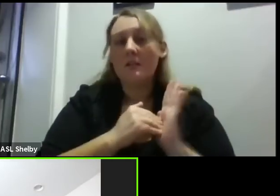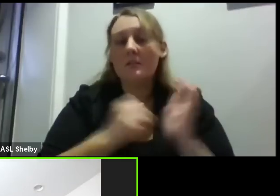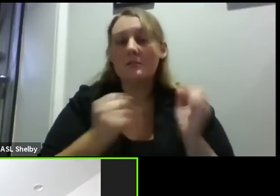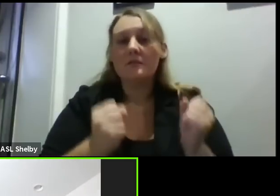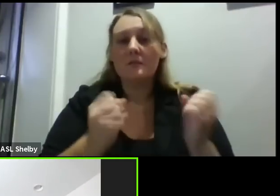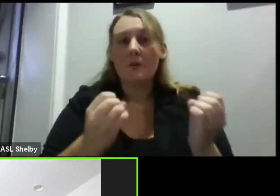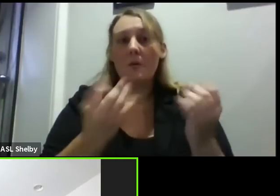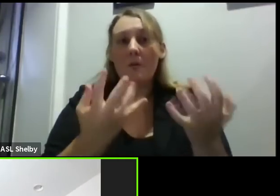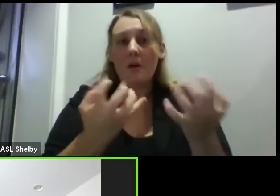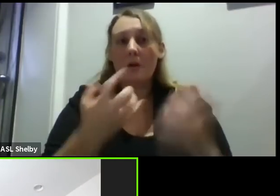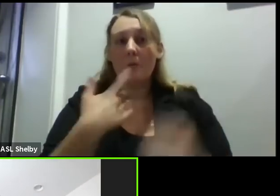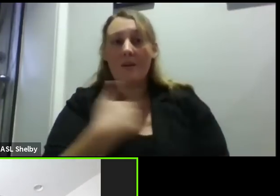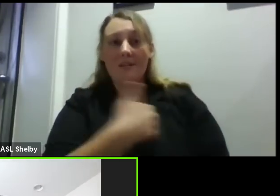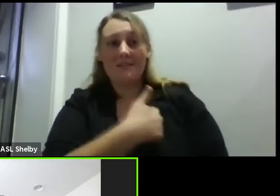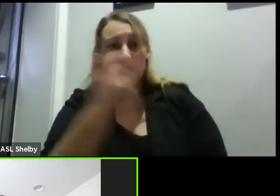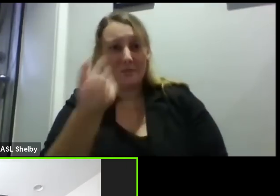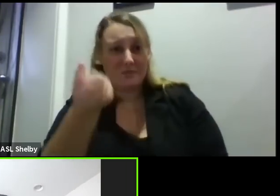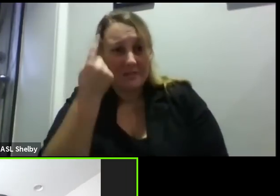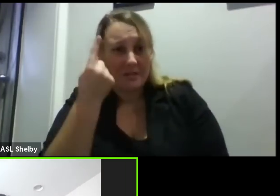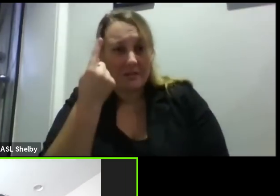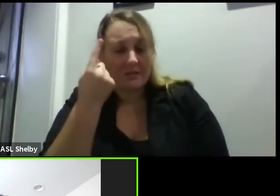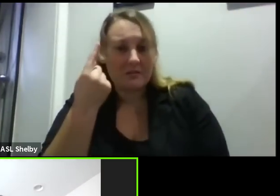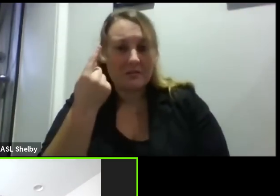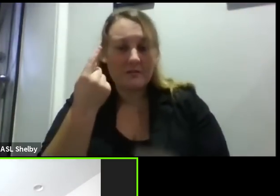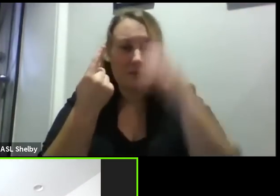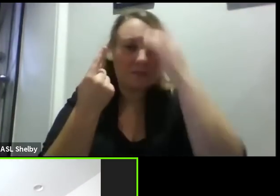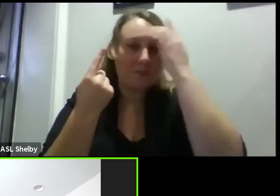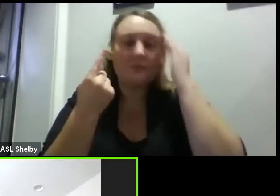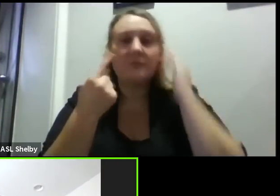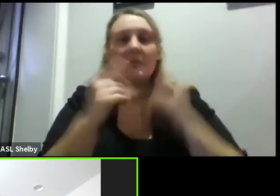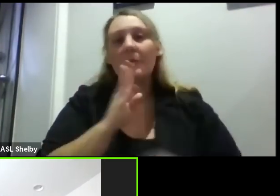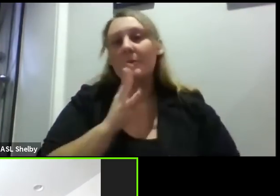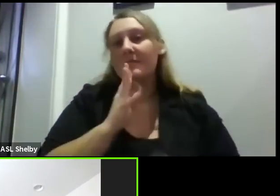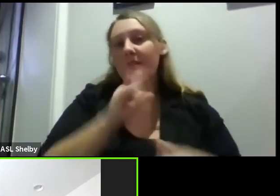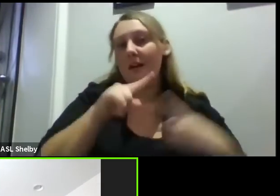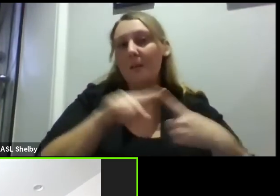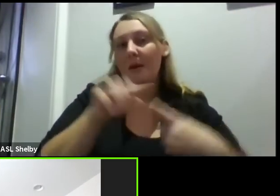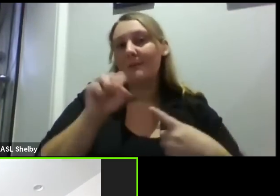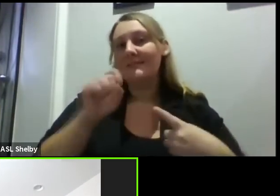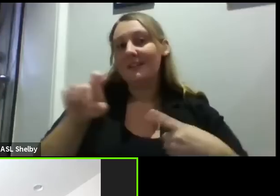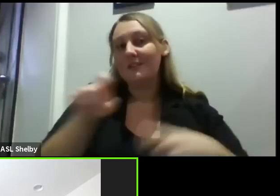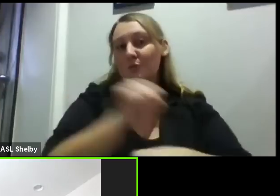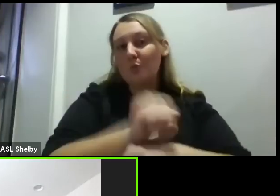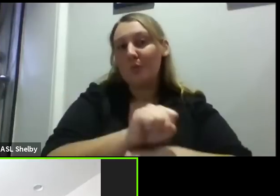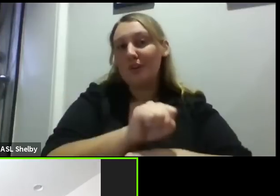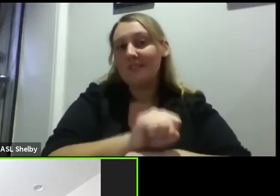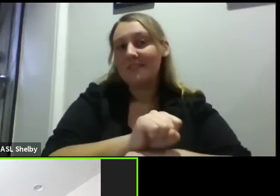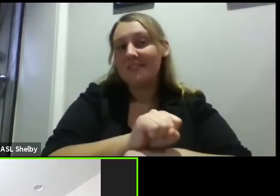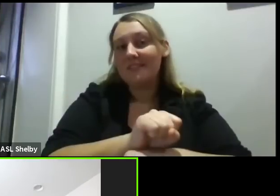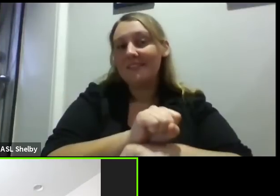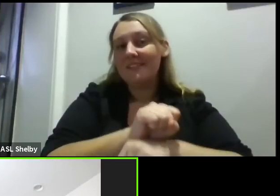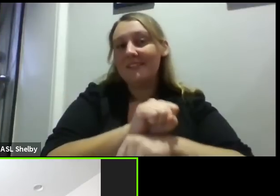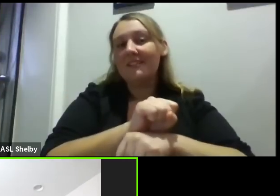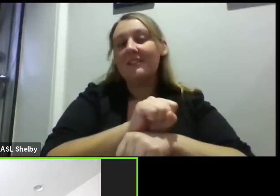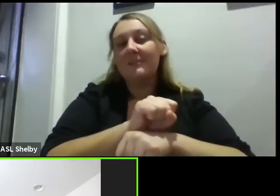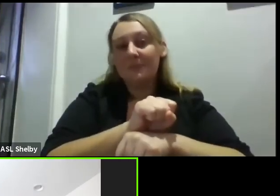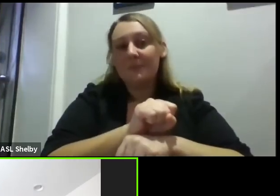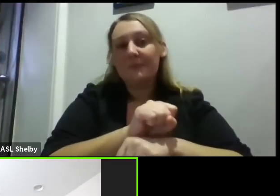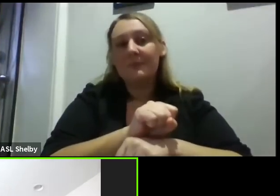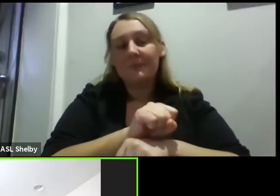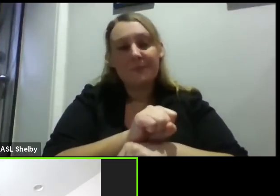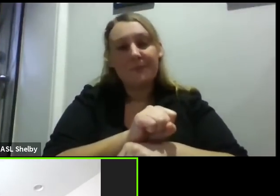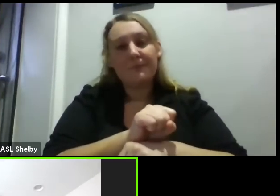understand that when we are talking about the decriminalization of sex work, we are talking about it through state-sanctioned violence on